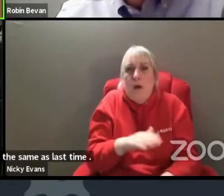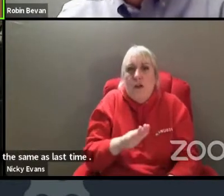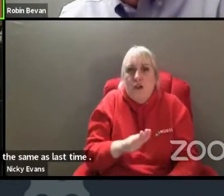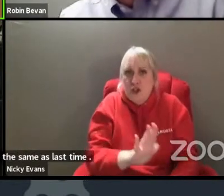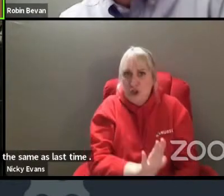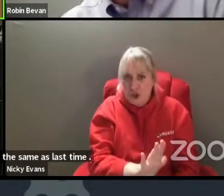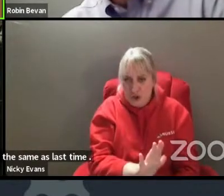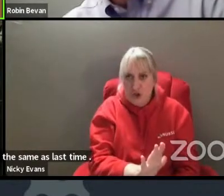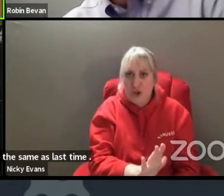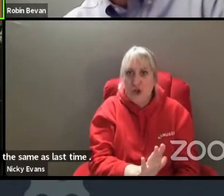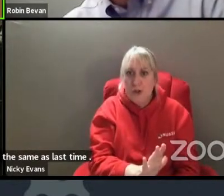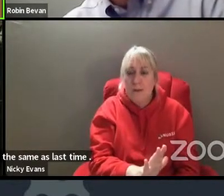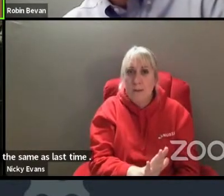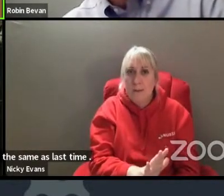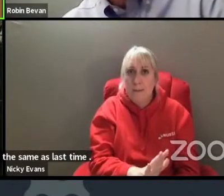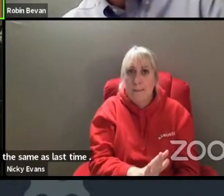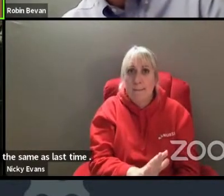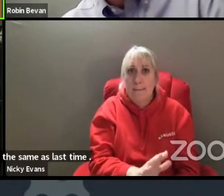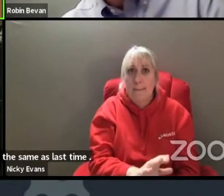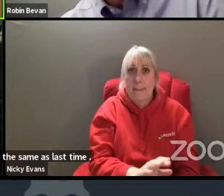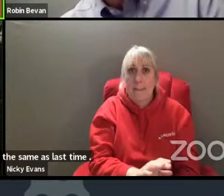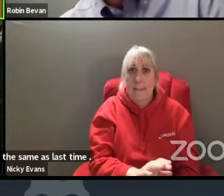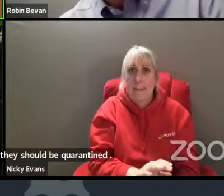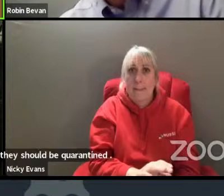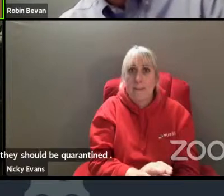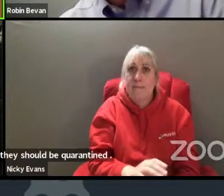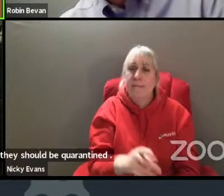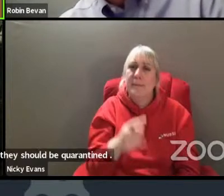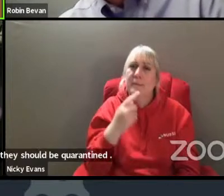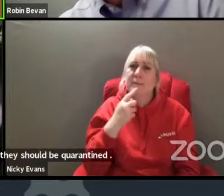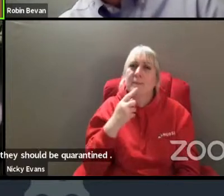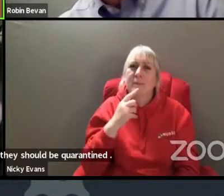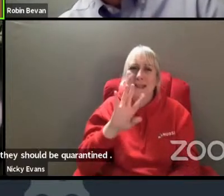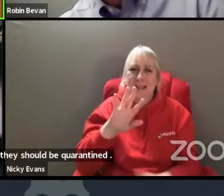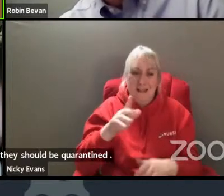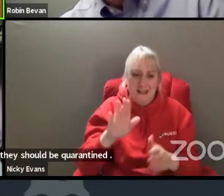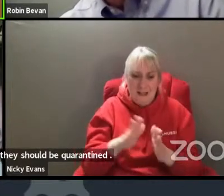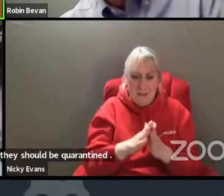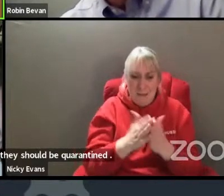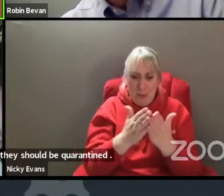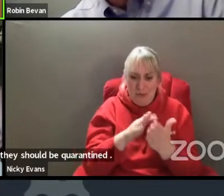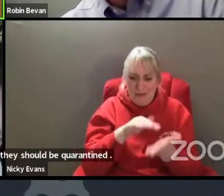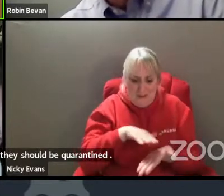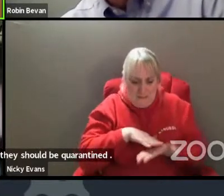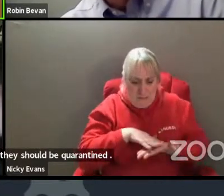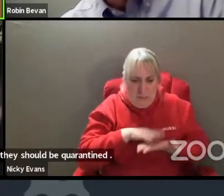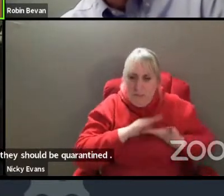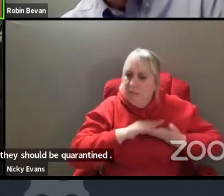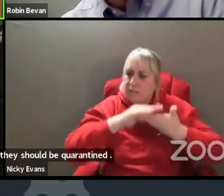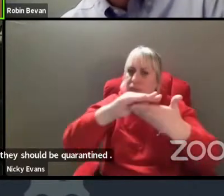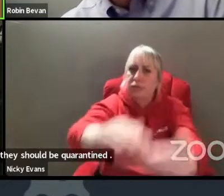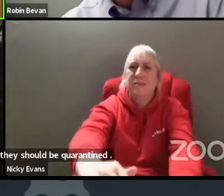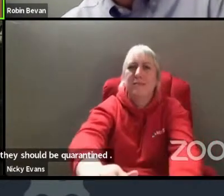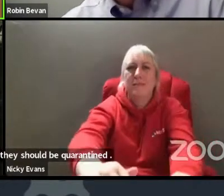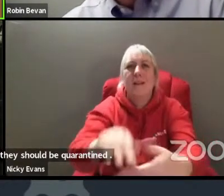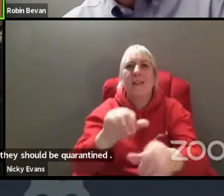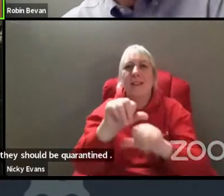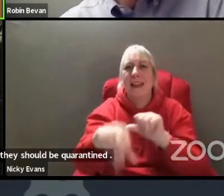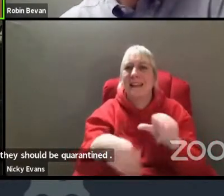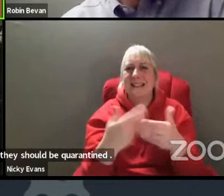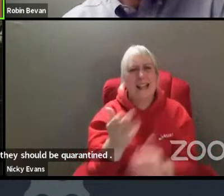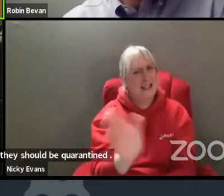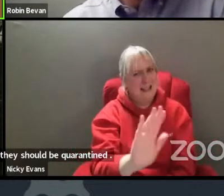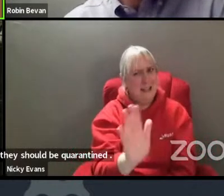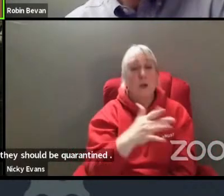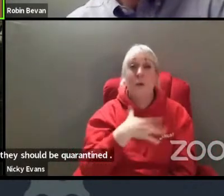then so, you know, there's no sense that you can take books in and mark them and give them back the next day. There has to be a delay while those